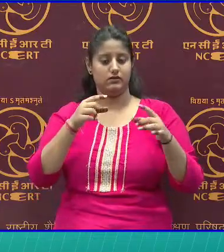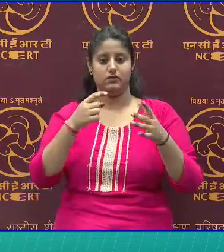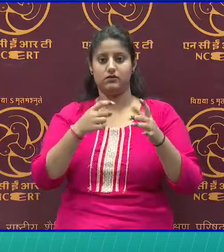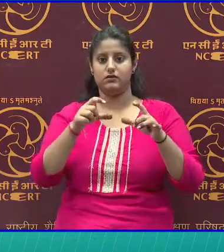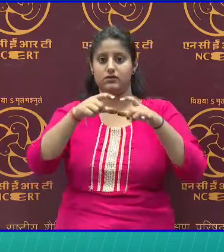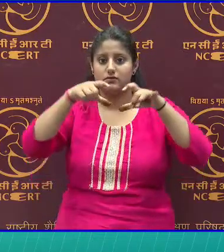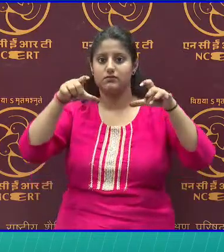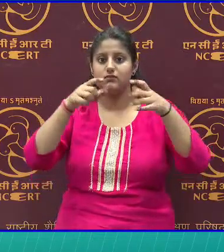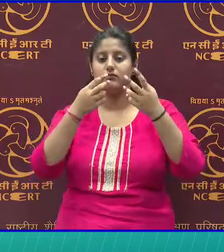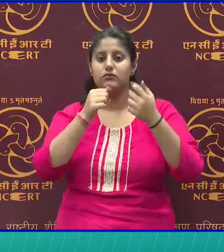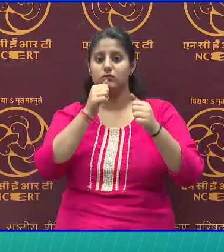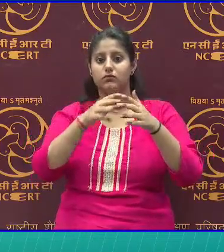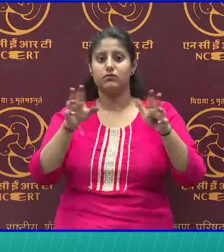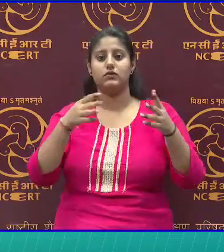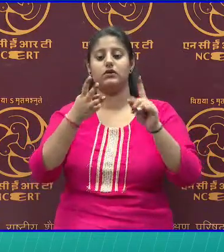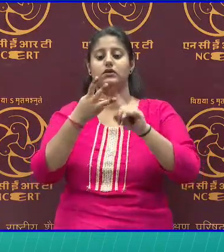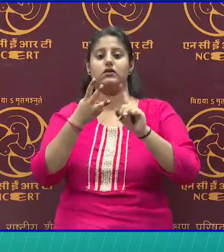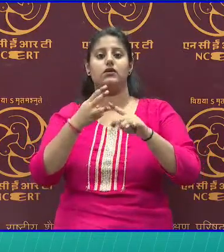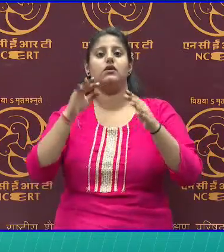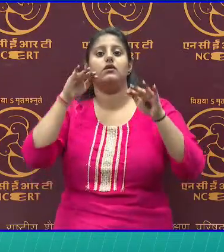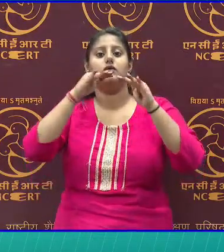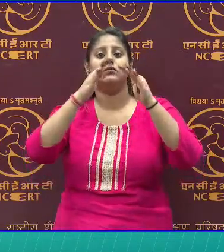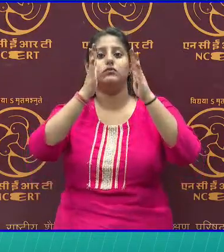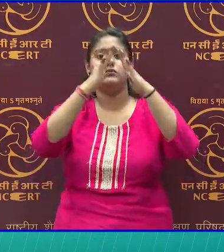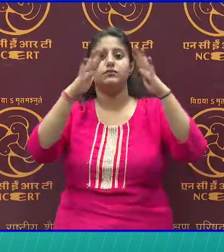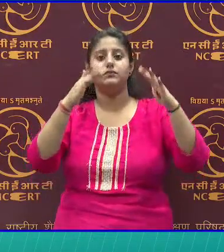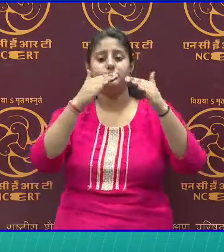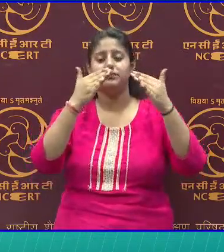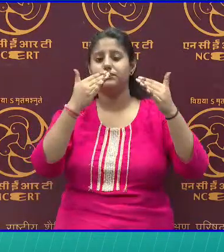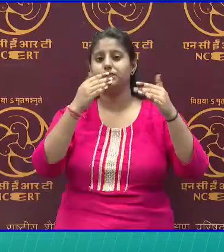have about the desert, we have about the